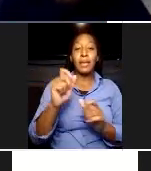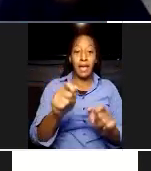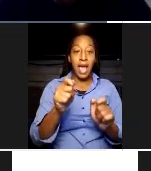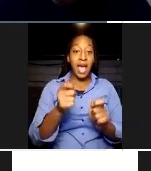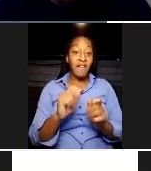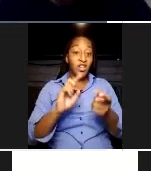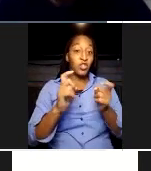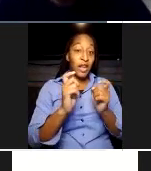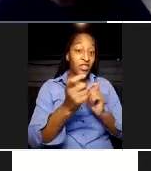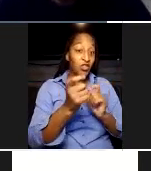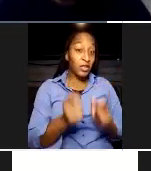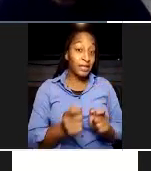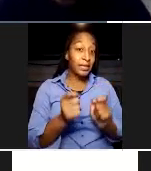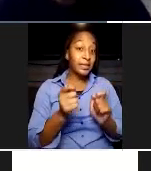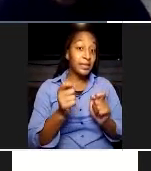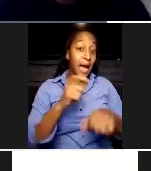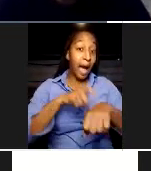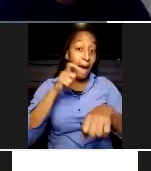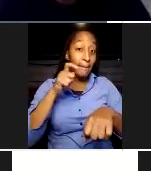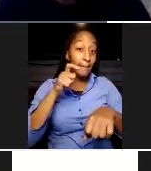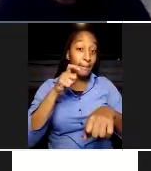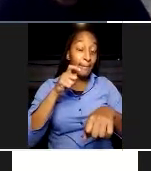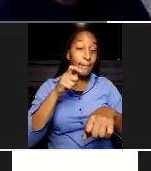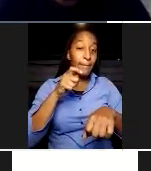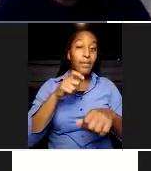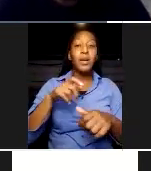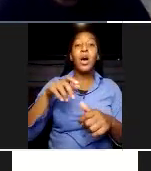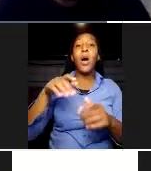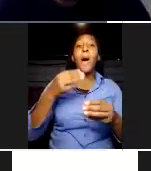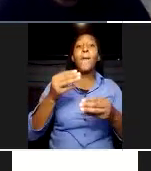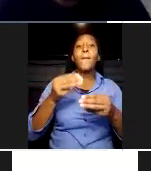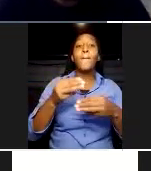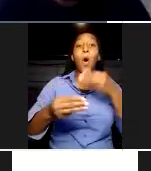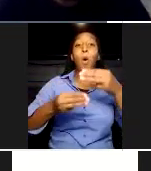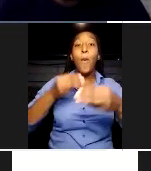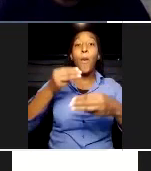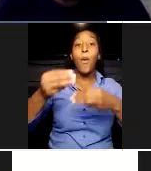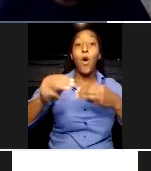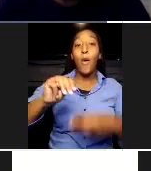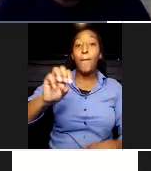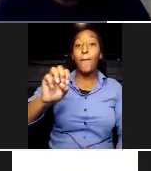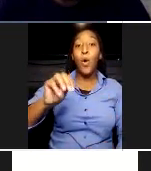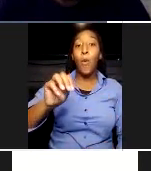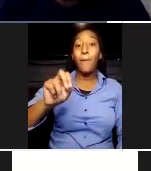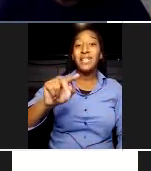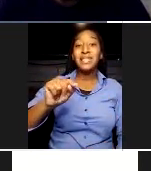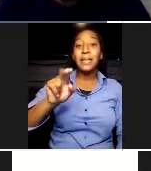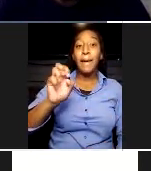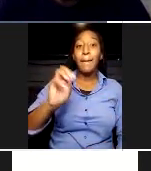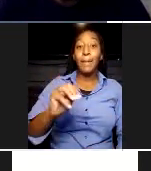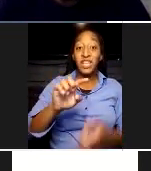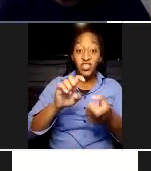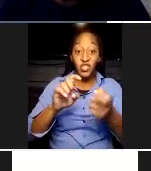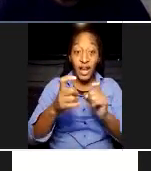momentum change, or delta P, over delta T. Remember that